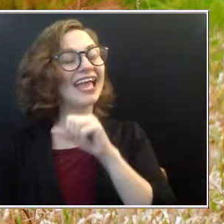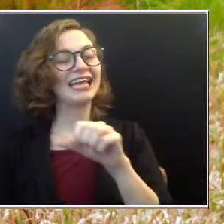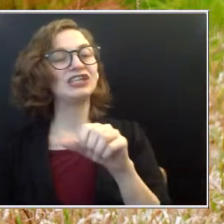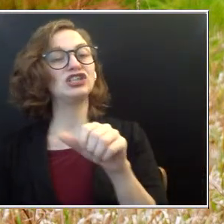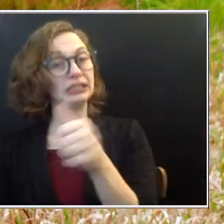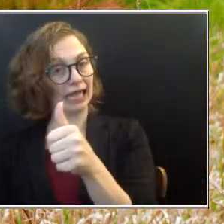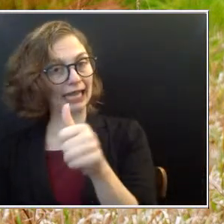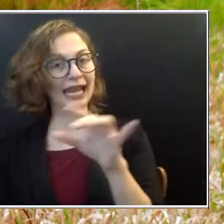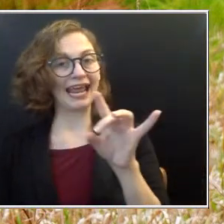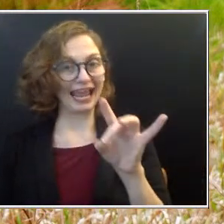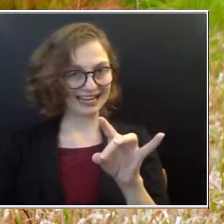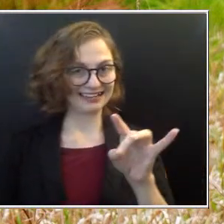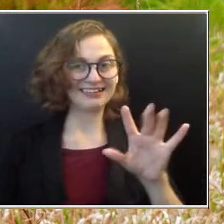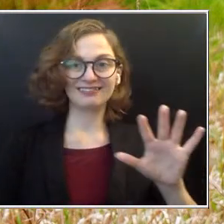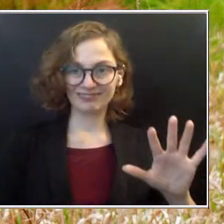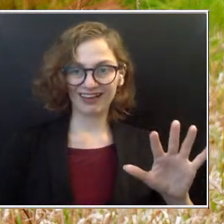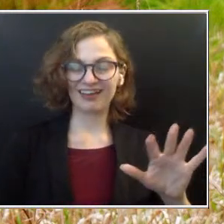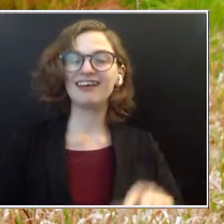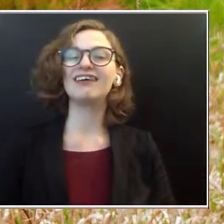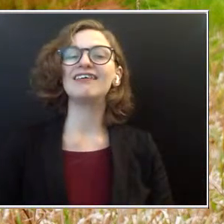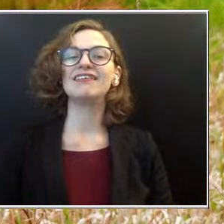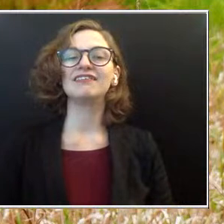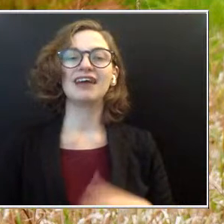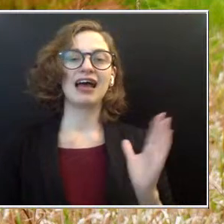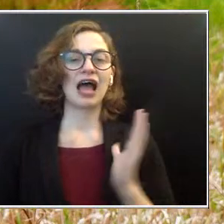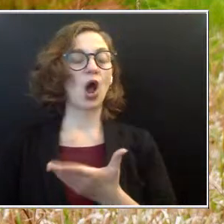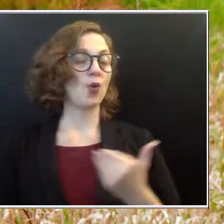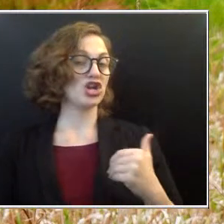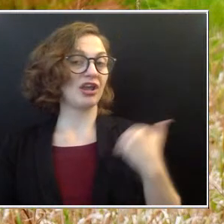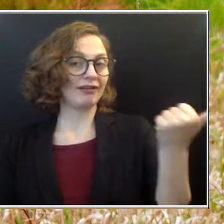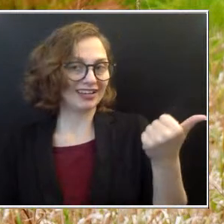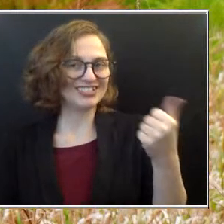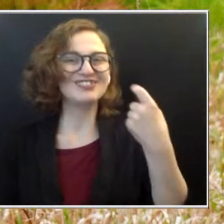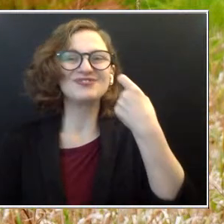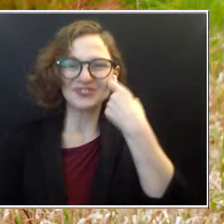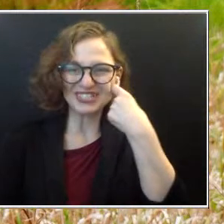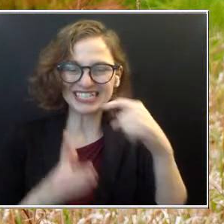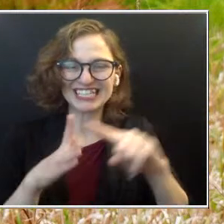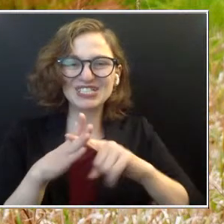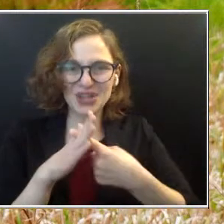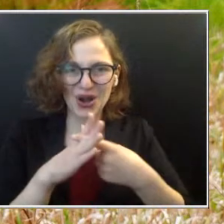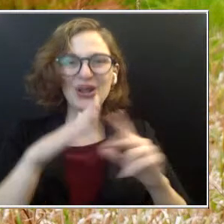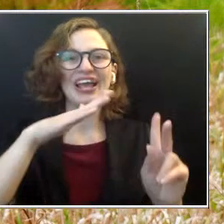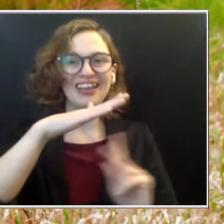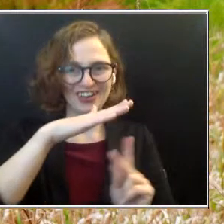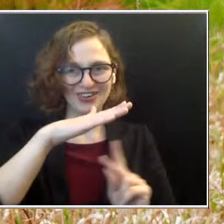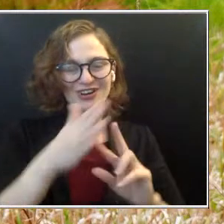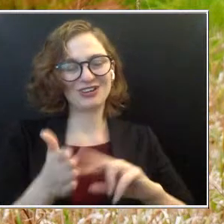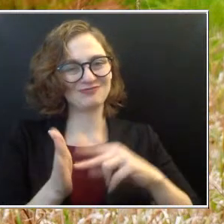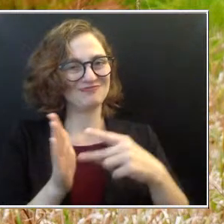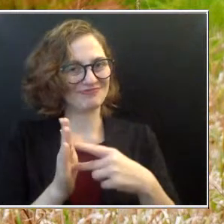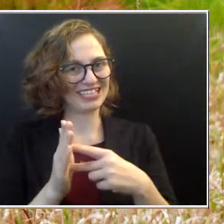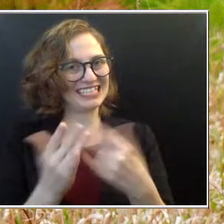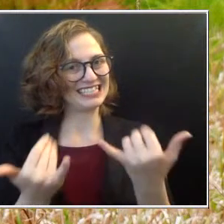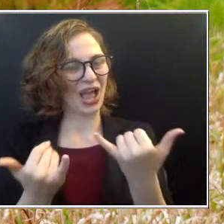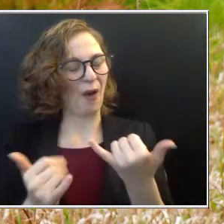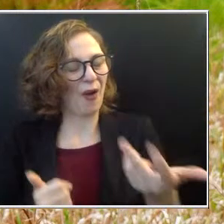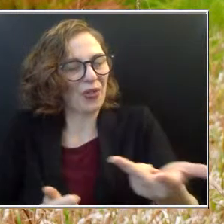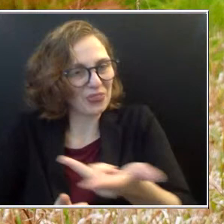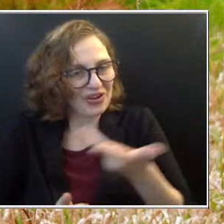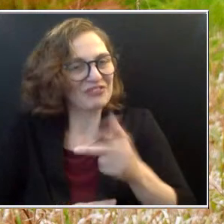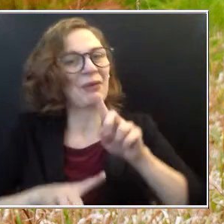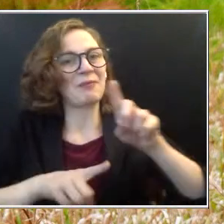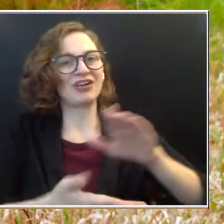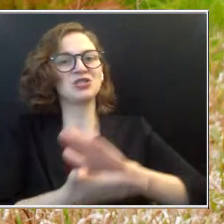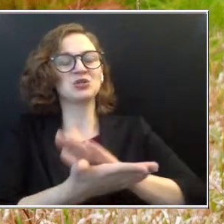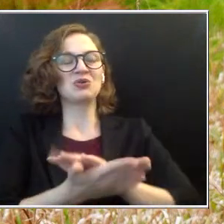for us recently because our youngest, Harrison, just started kindergarten, so now all 3 of them are in school, which is a different